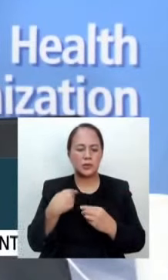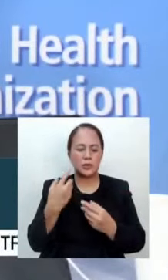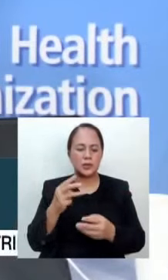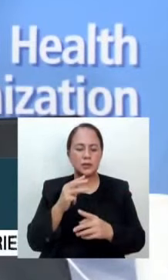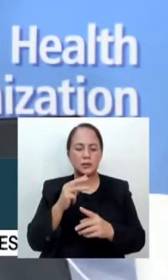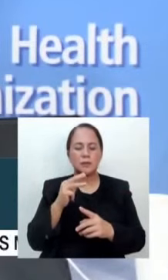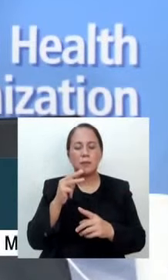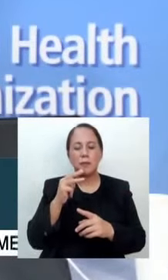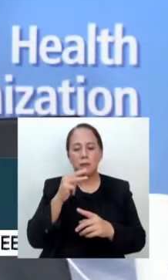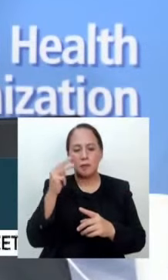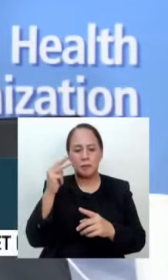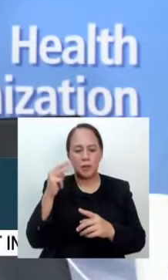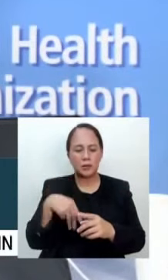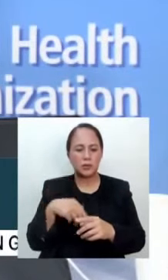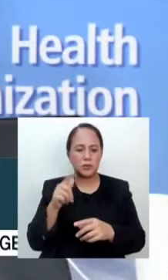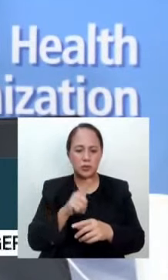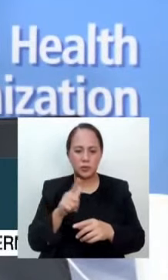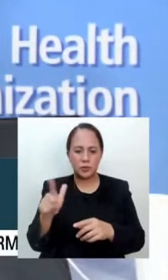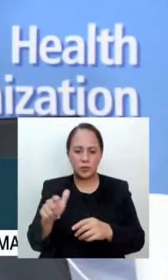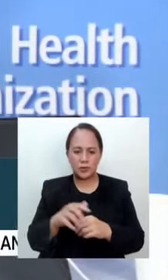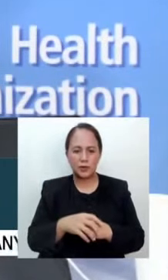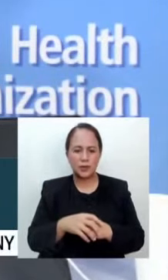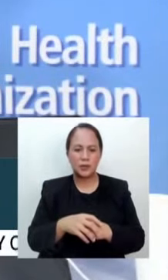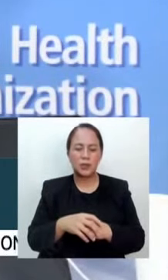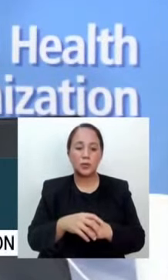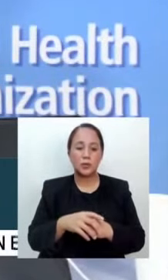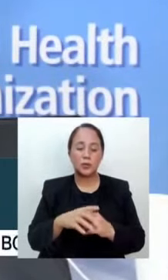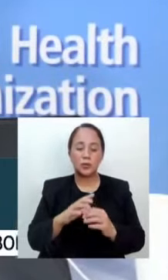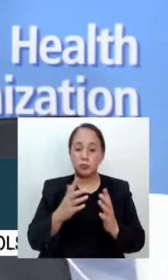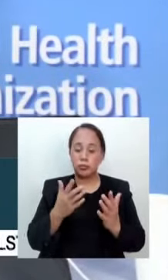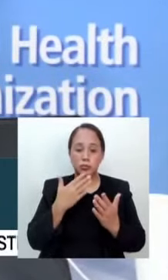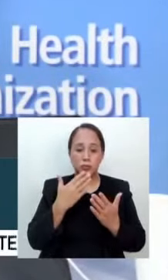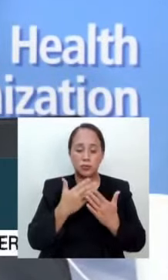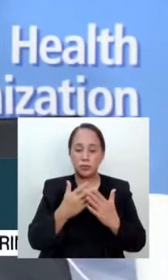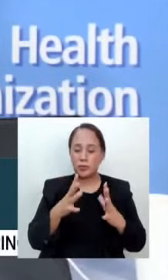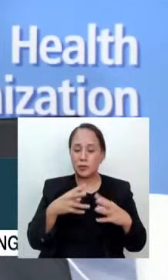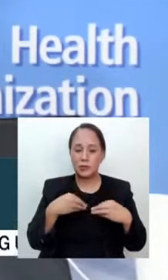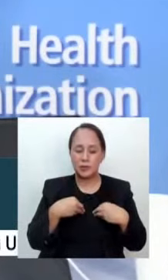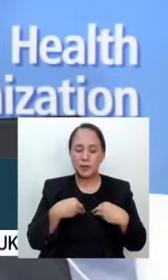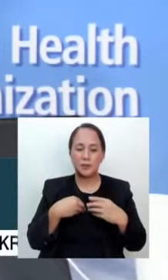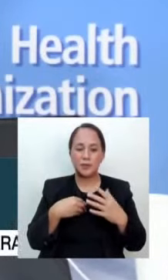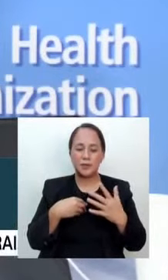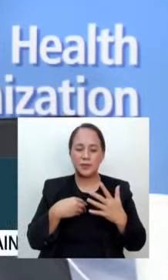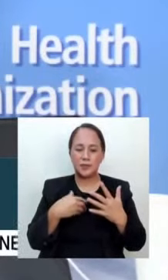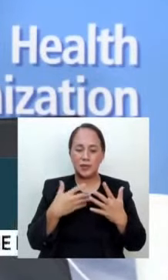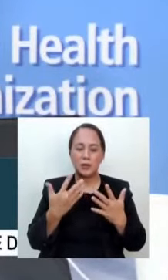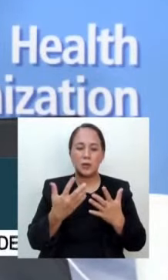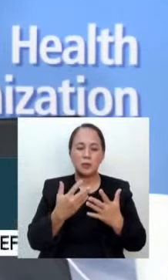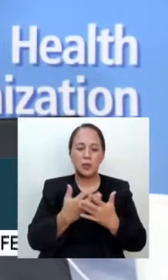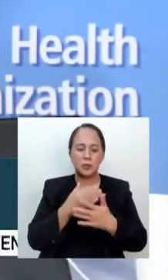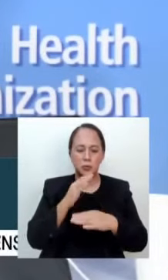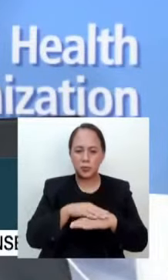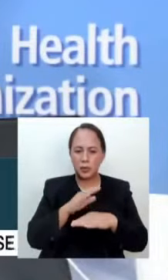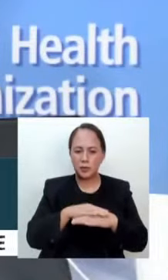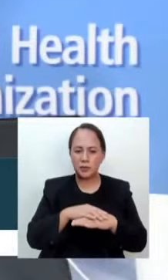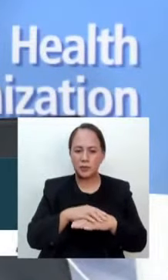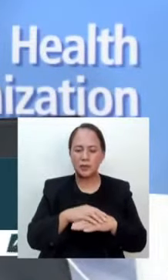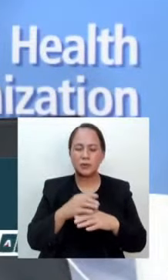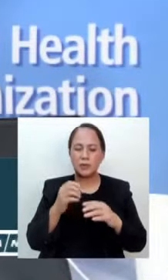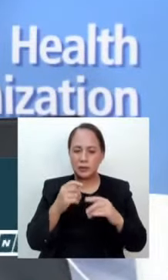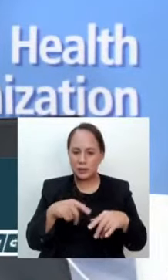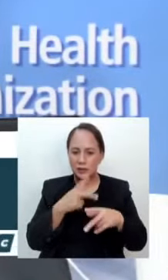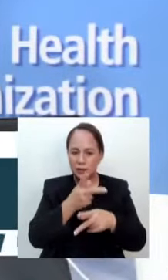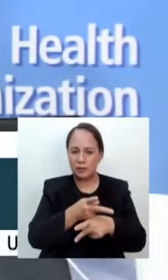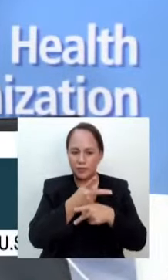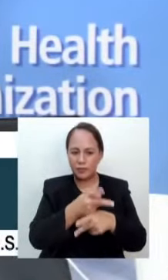March 2020. This is a very welcome trend, but it's one that we must welcome with some caution.